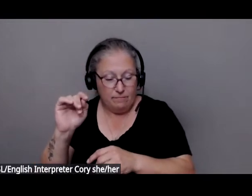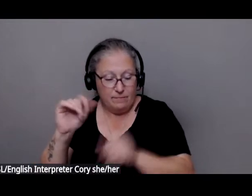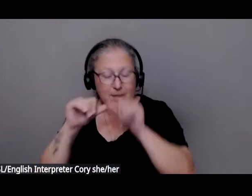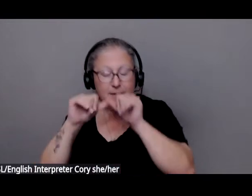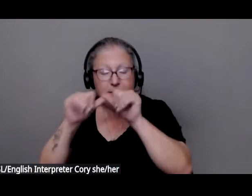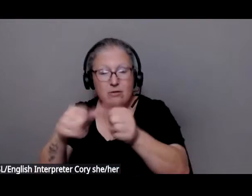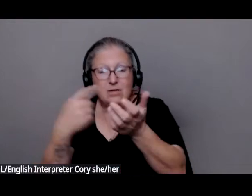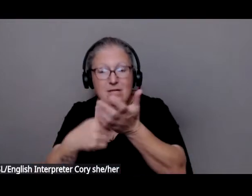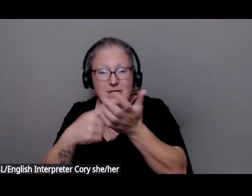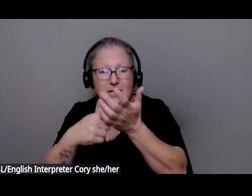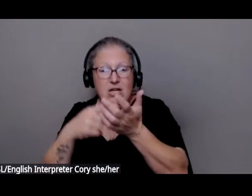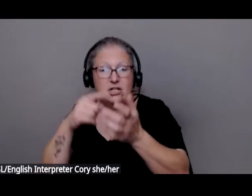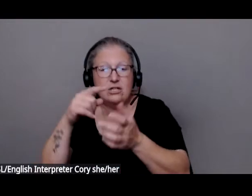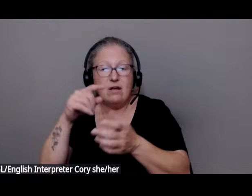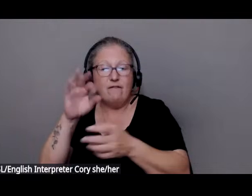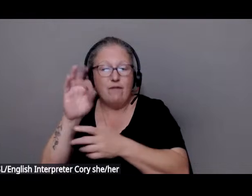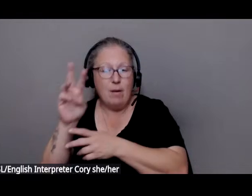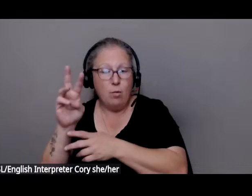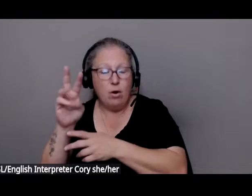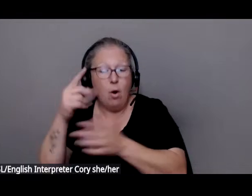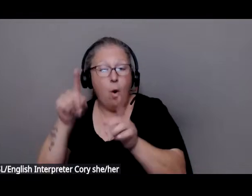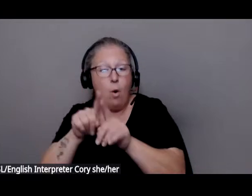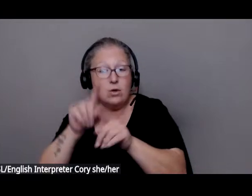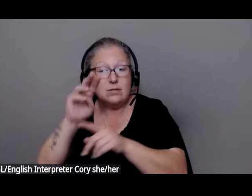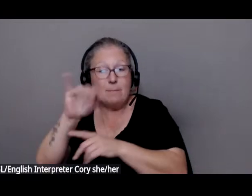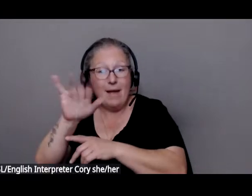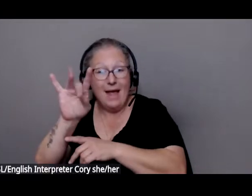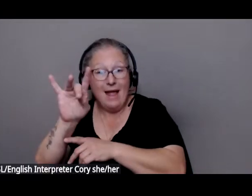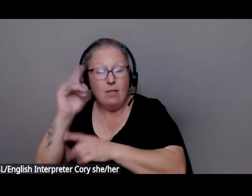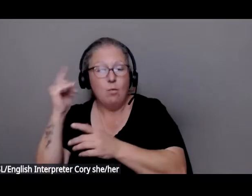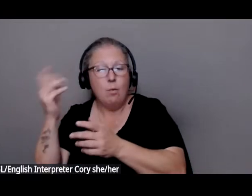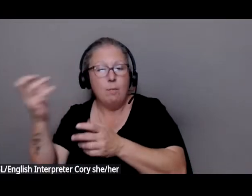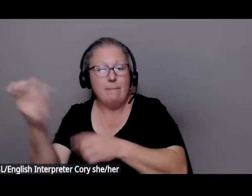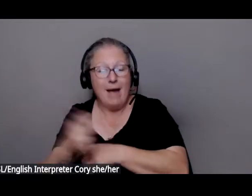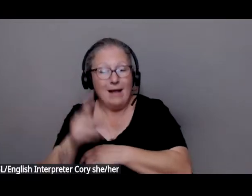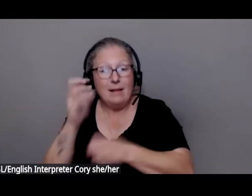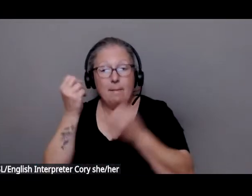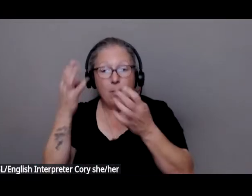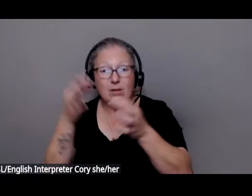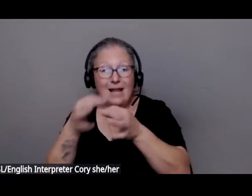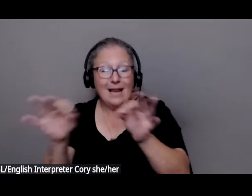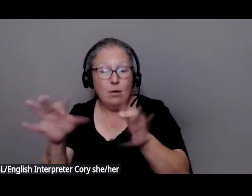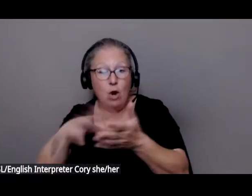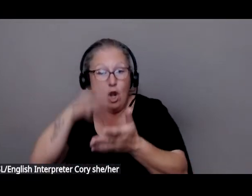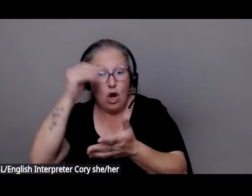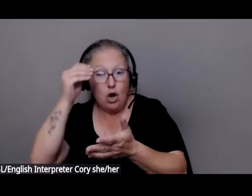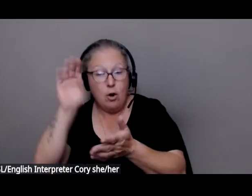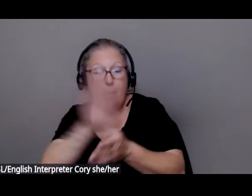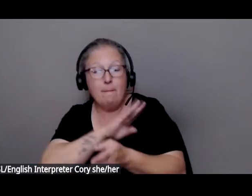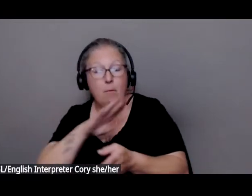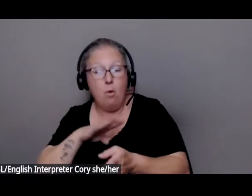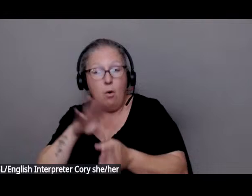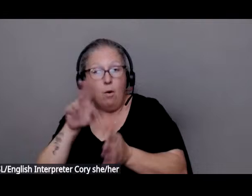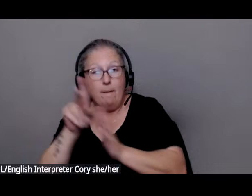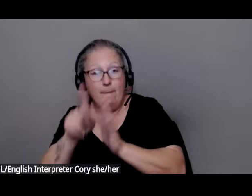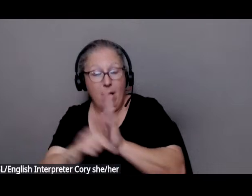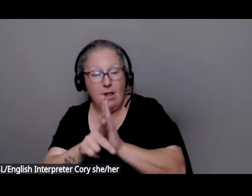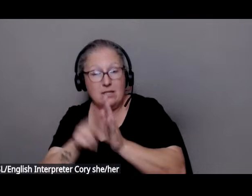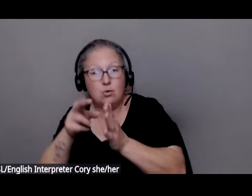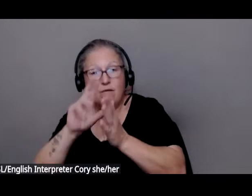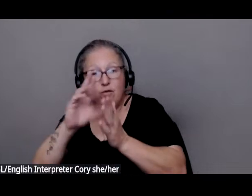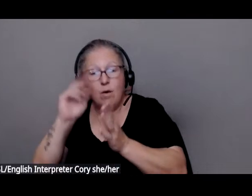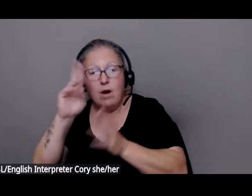framework. Also on May 8th, we're going to bring back the multilingual learner board policy for review and updates.